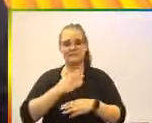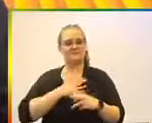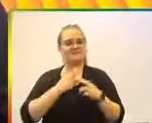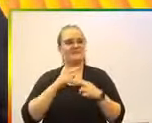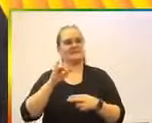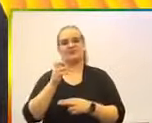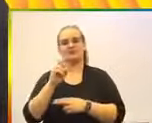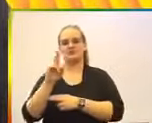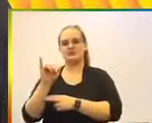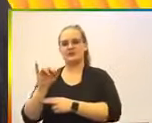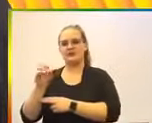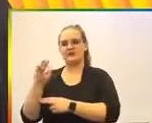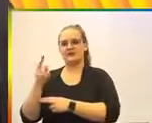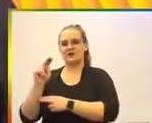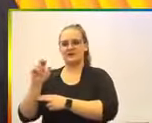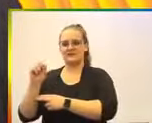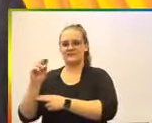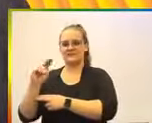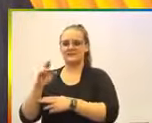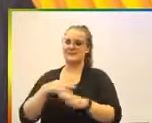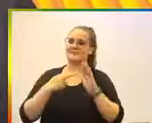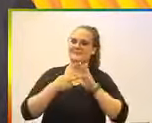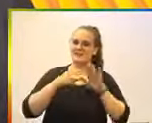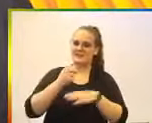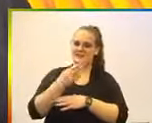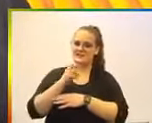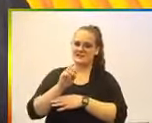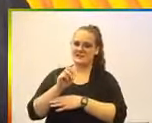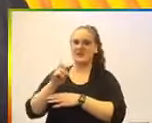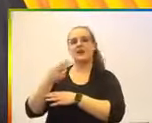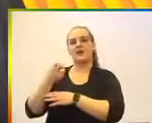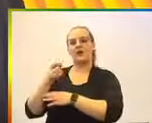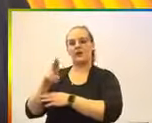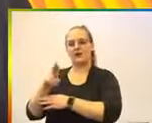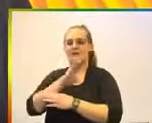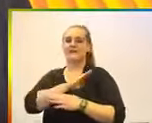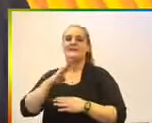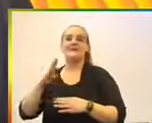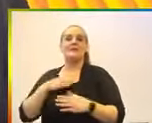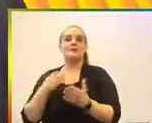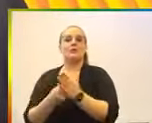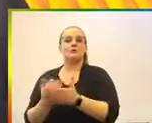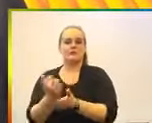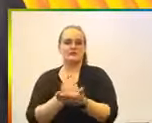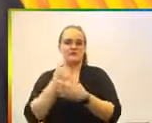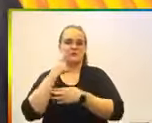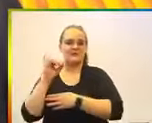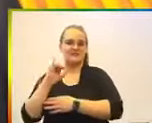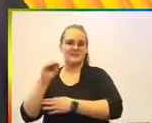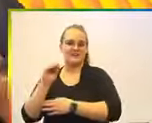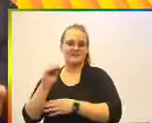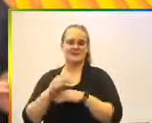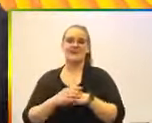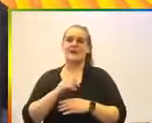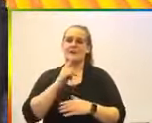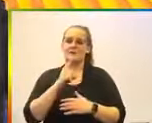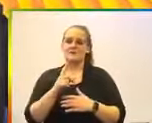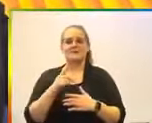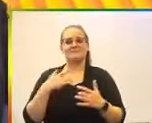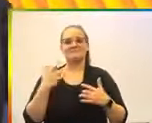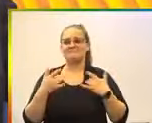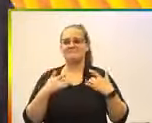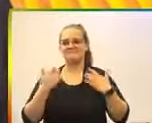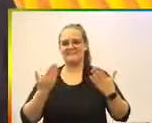she, her, board treasurer for Inside Out. And I am thrilled to be here today, to be in